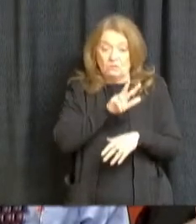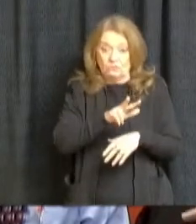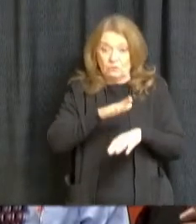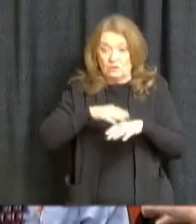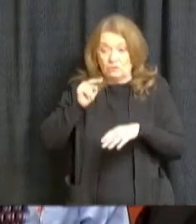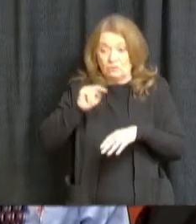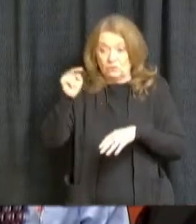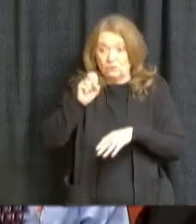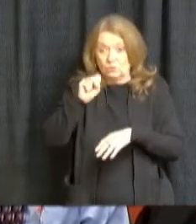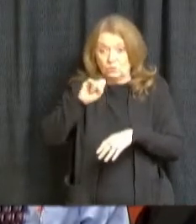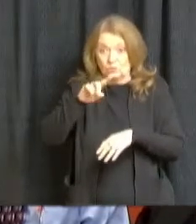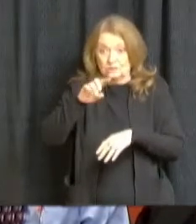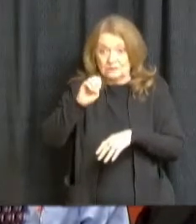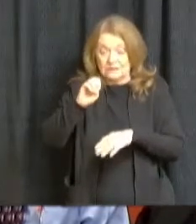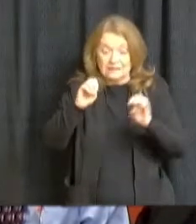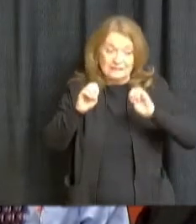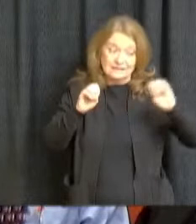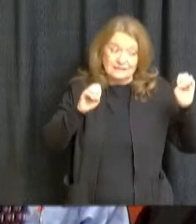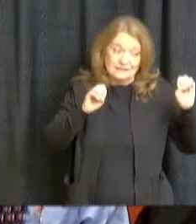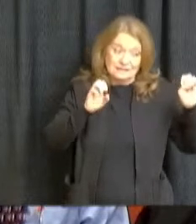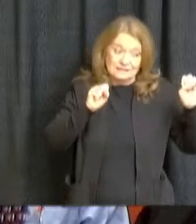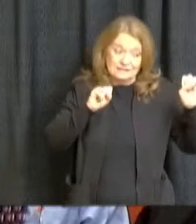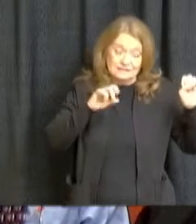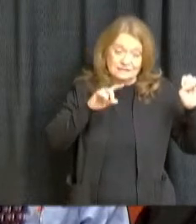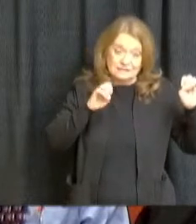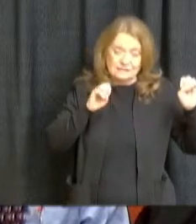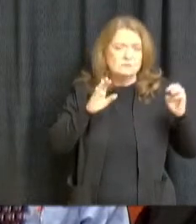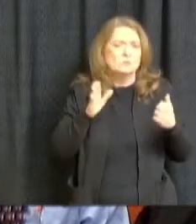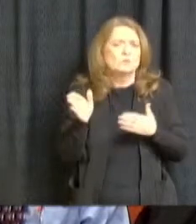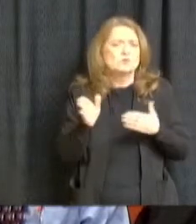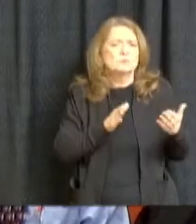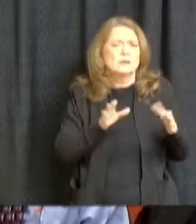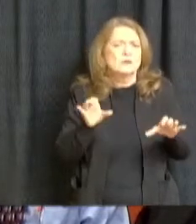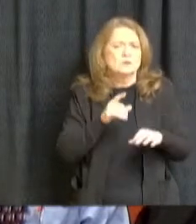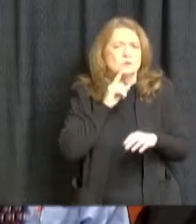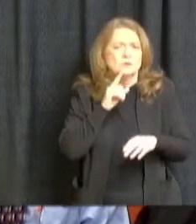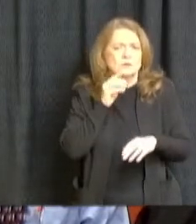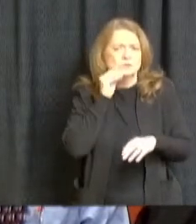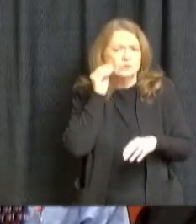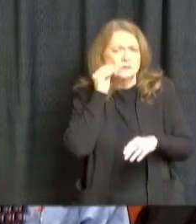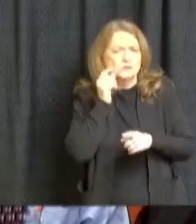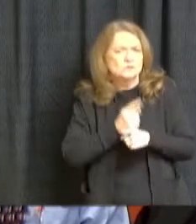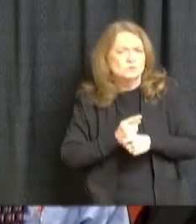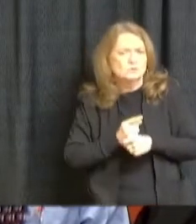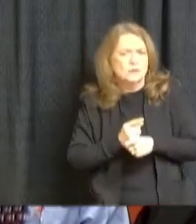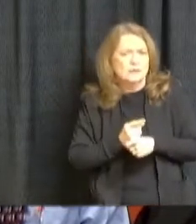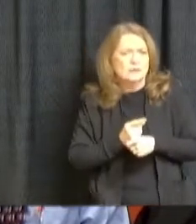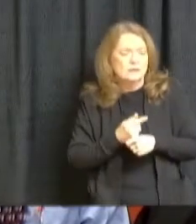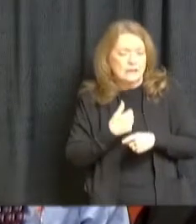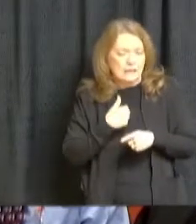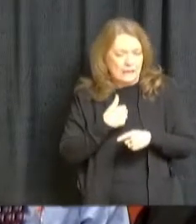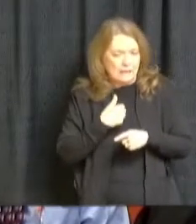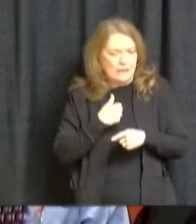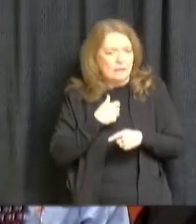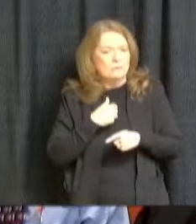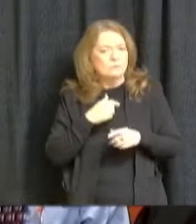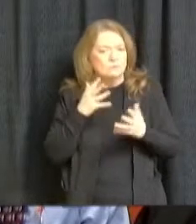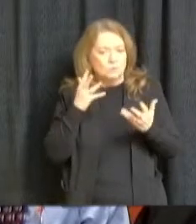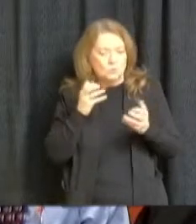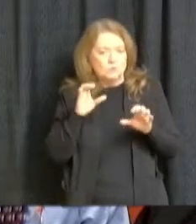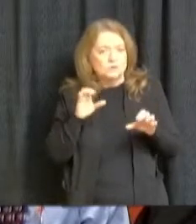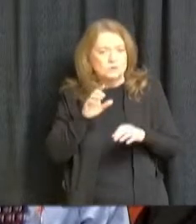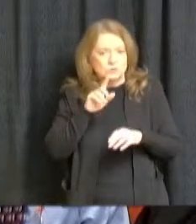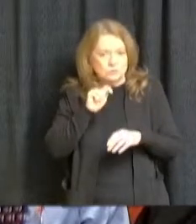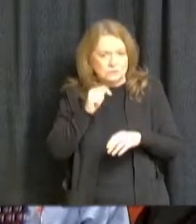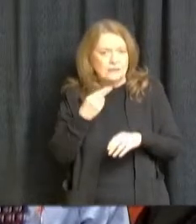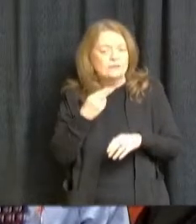north side, the east side. But what you're planning on doing is residential, correct? I'm looking to do the townhouses,